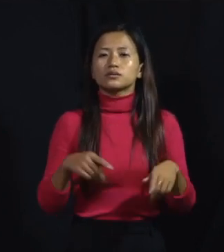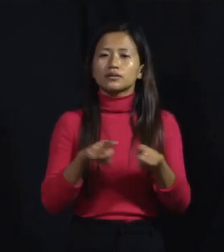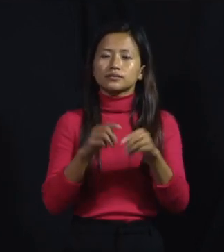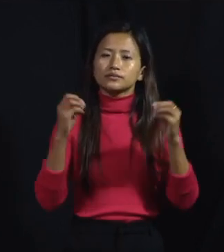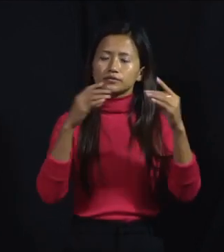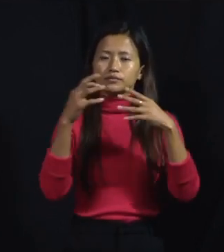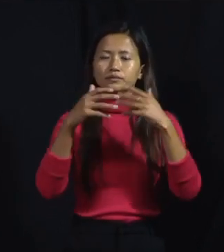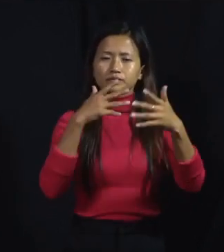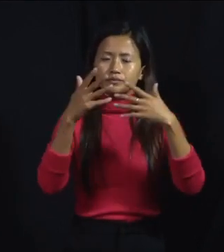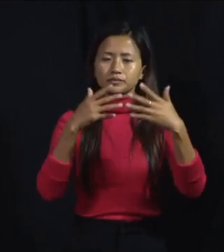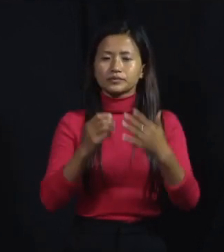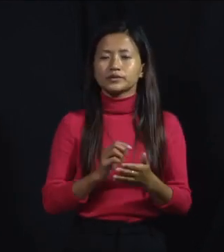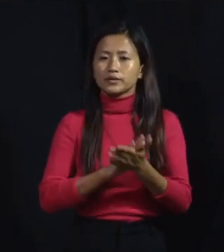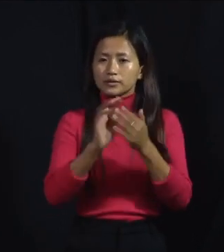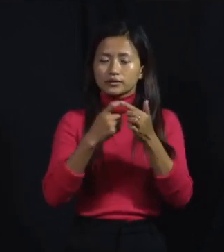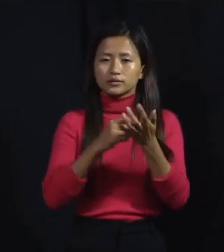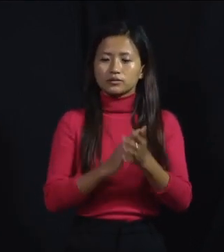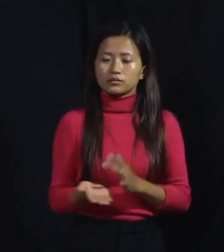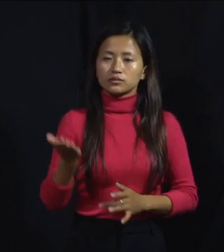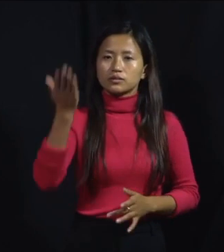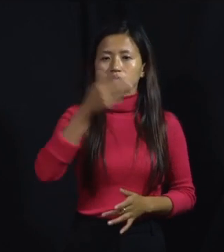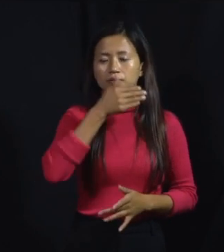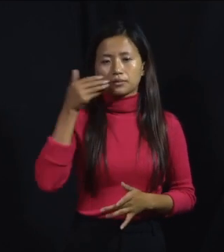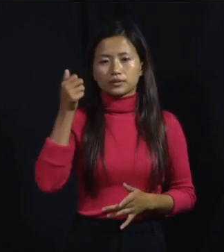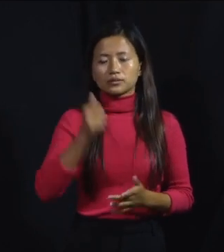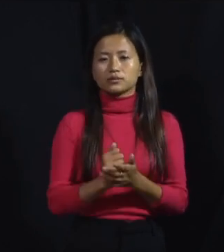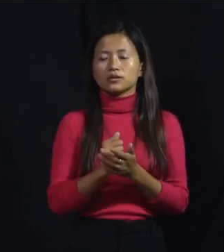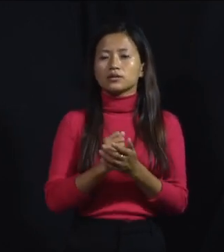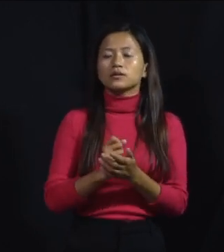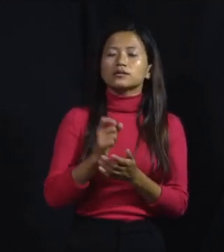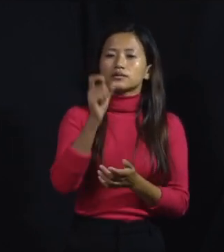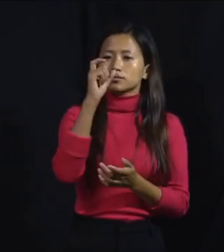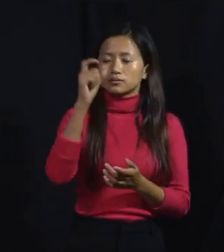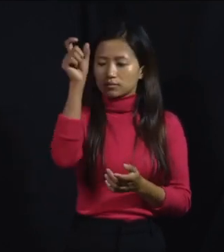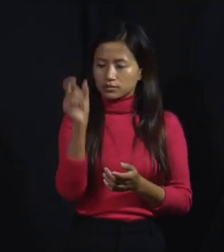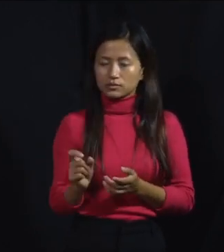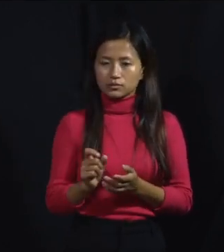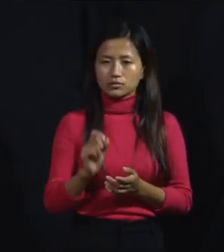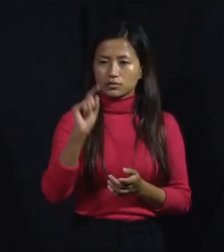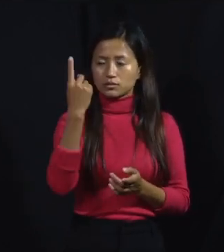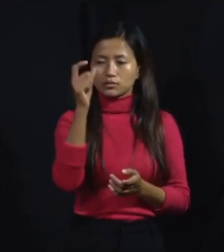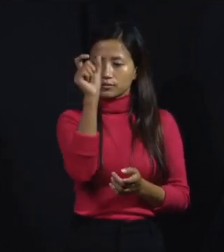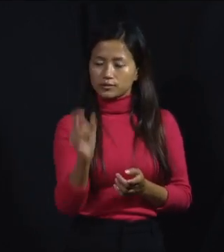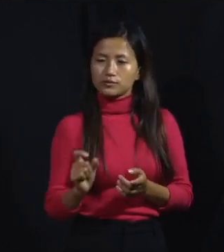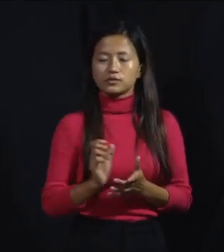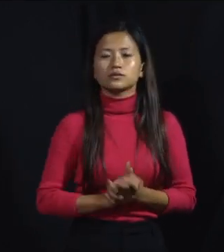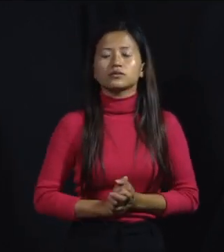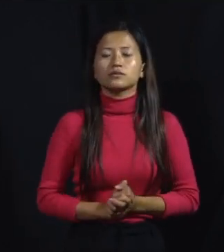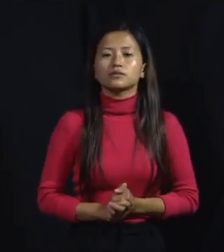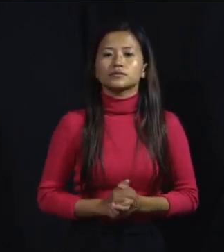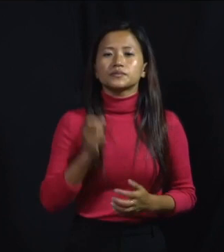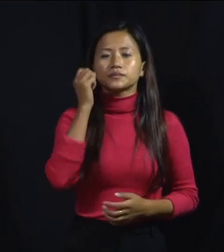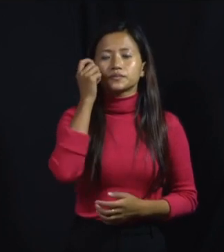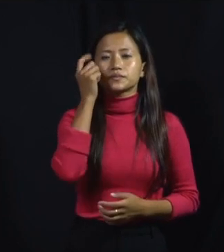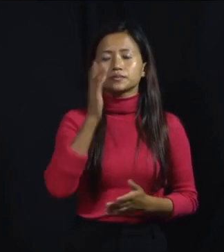environment, so that the child can grow into the best citizen or the best individual, okay? So we can understand that